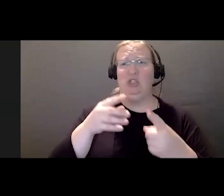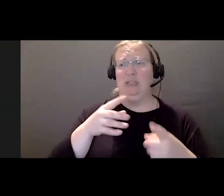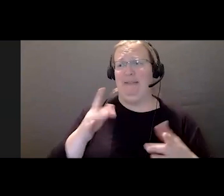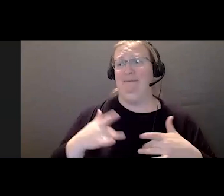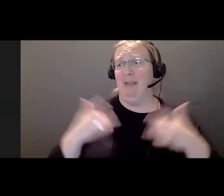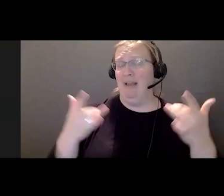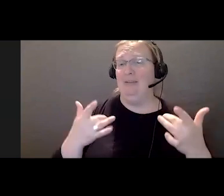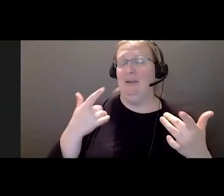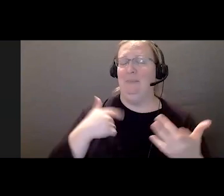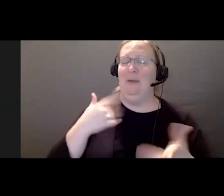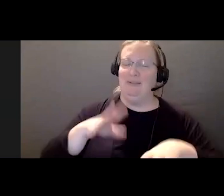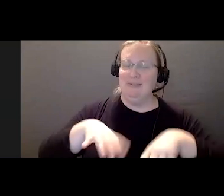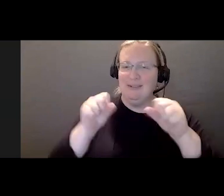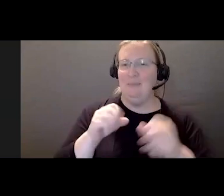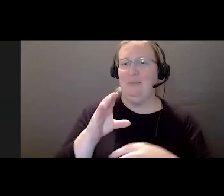partner.